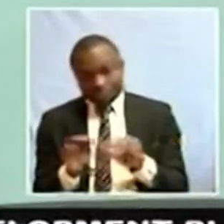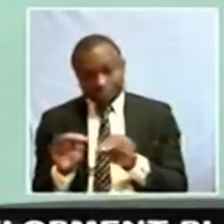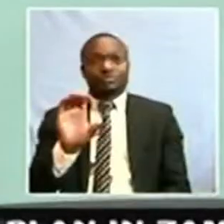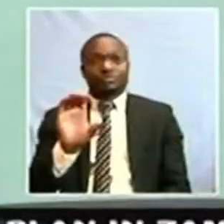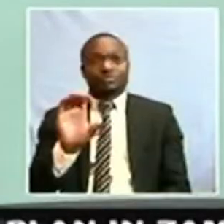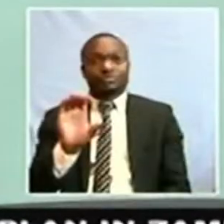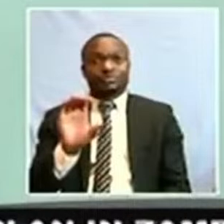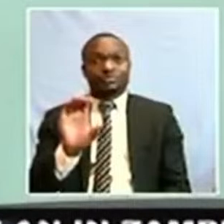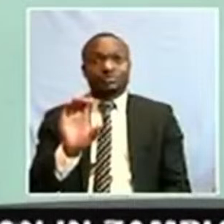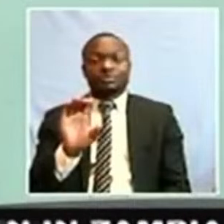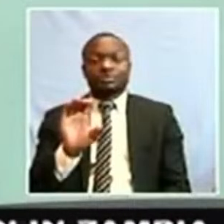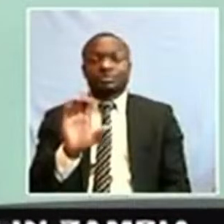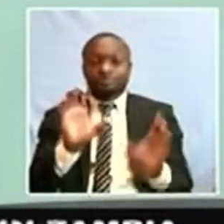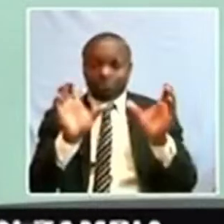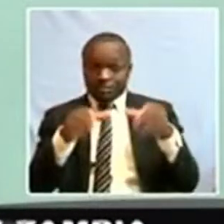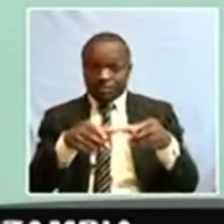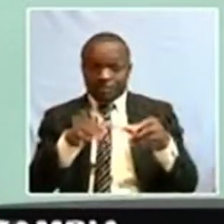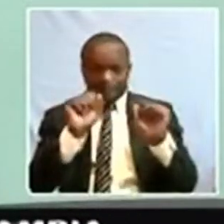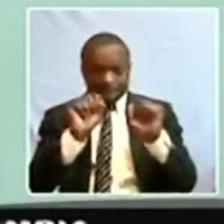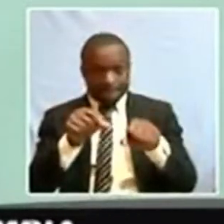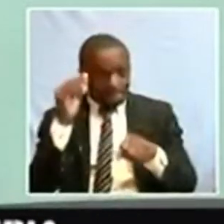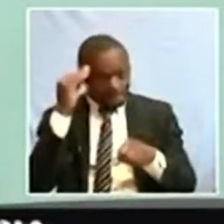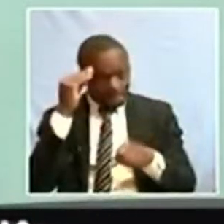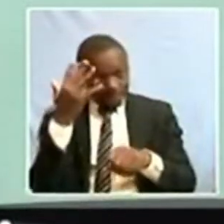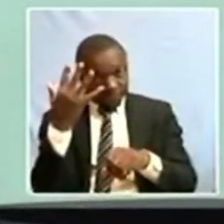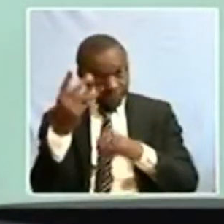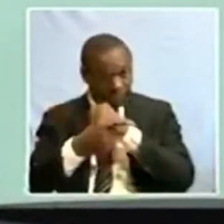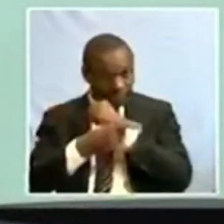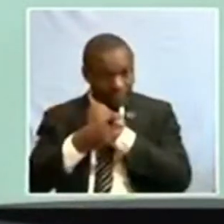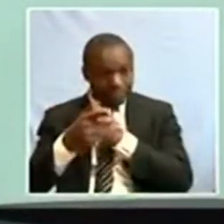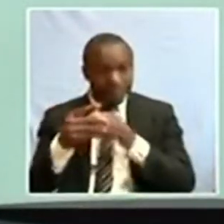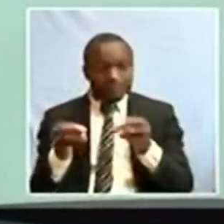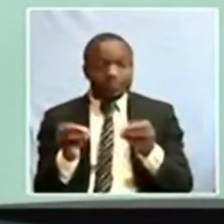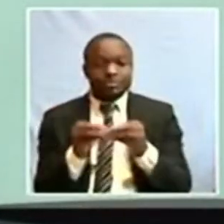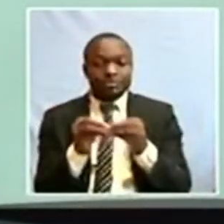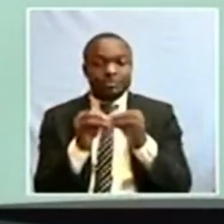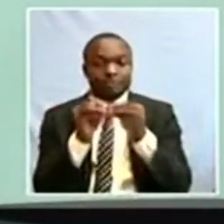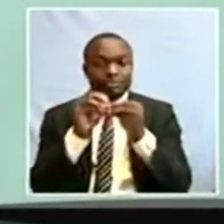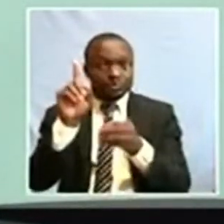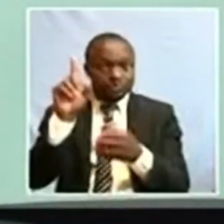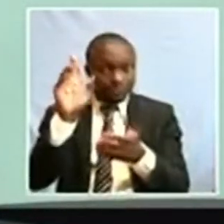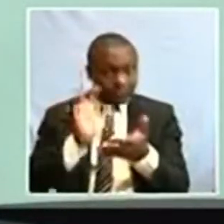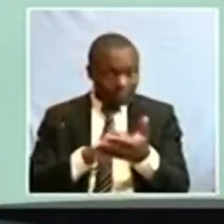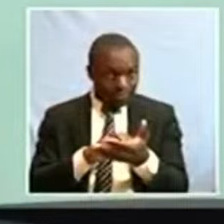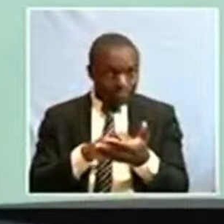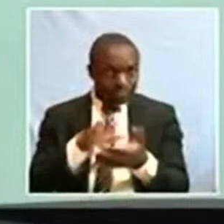You may be interested to note that the 5 departments and a total of